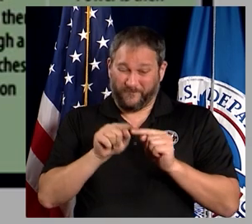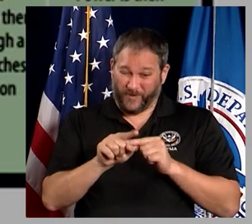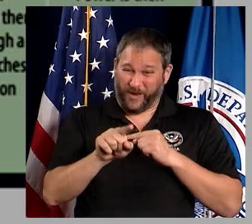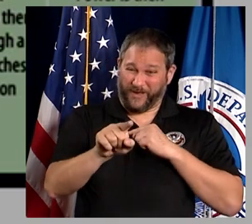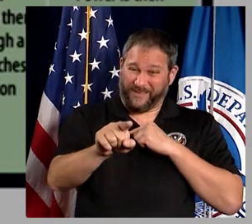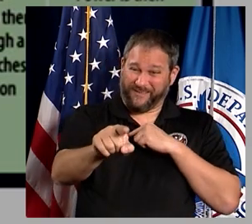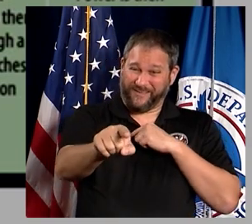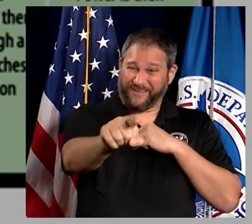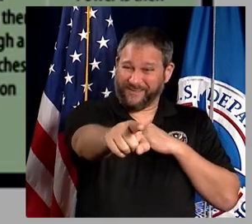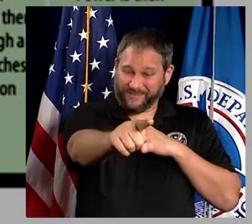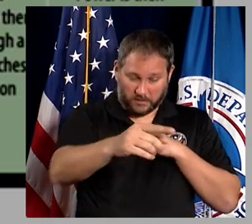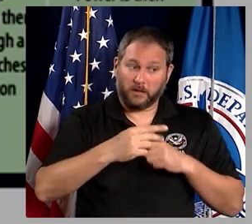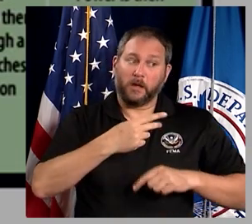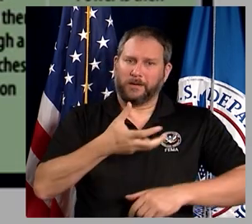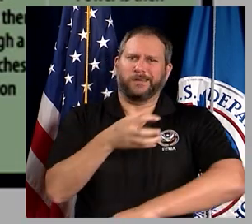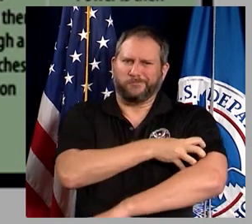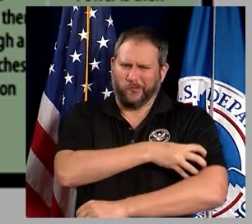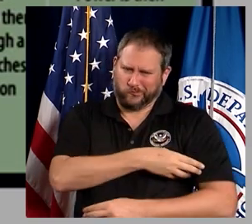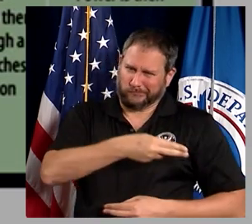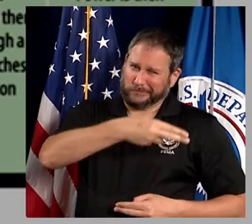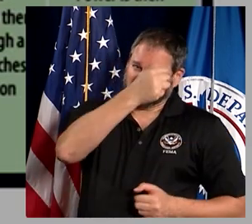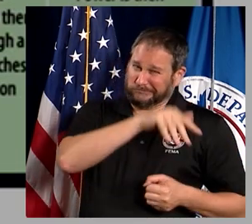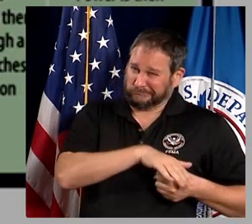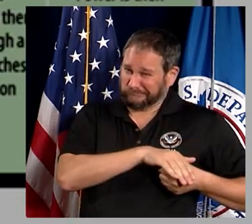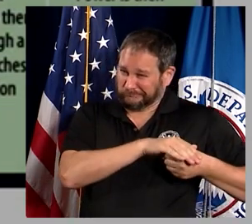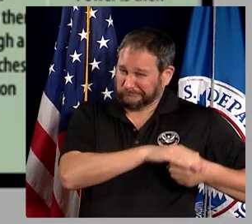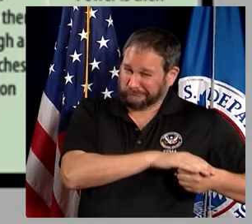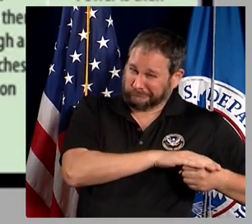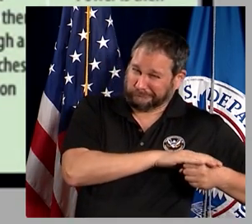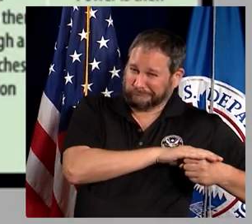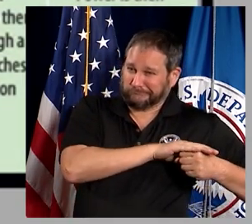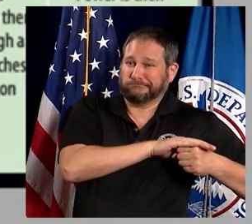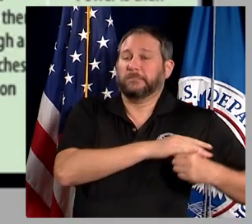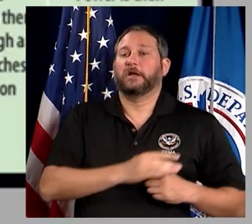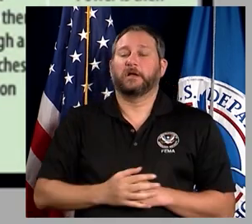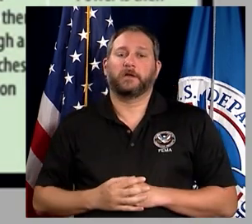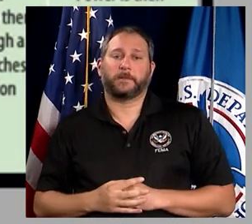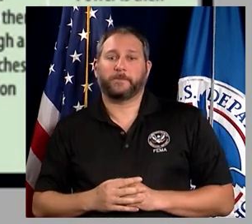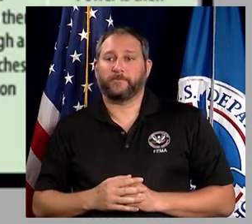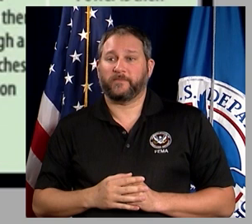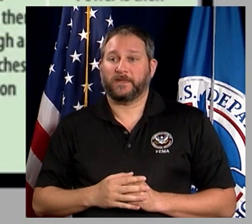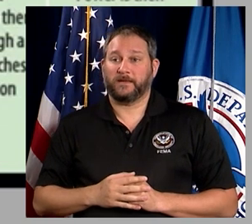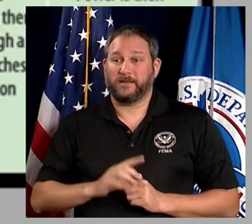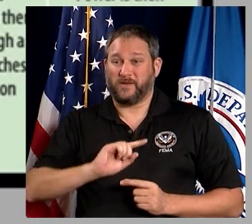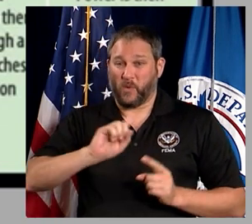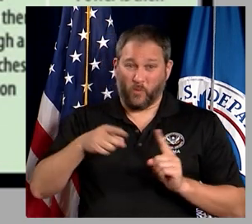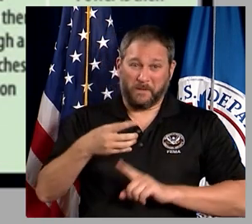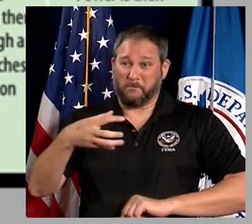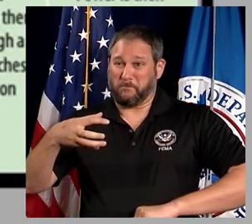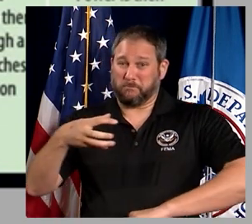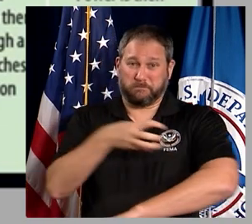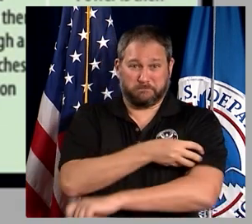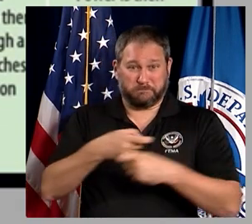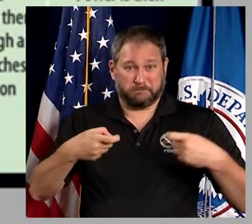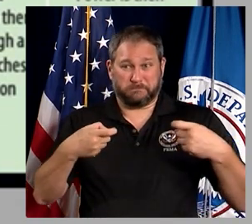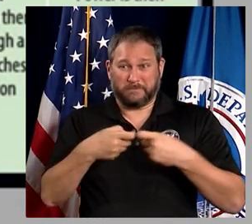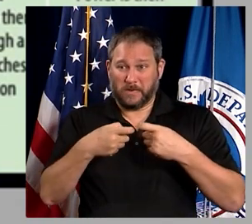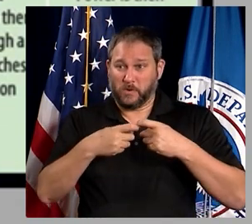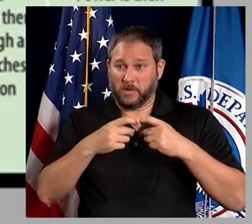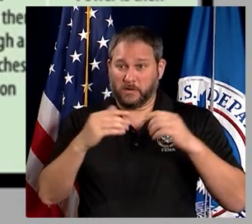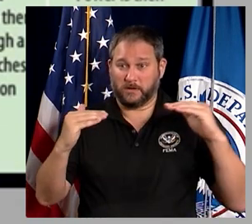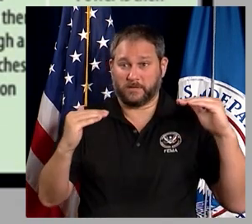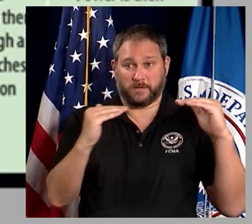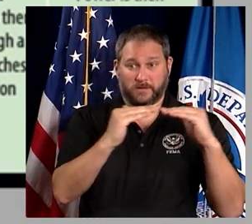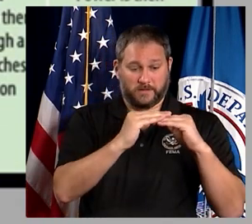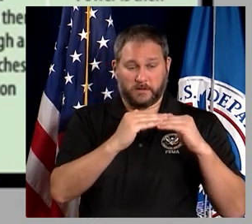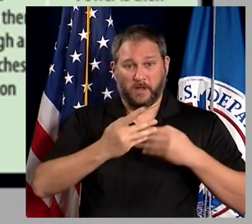voltage that is needed to move that same amount of electricity. Once power meets load, comes to a town